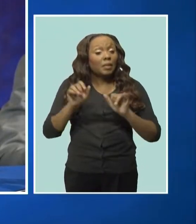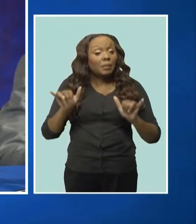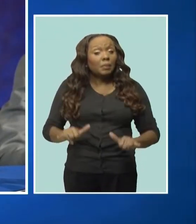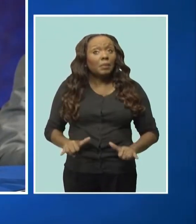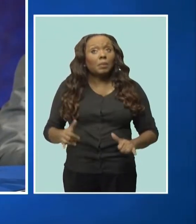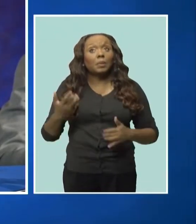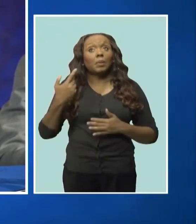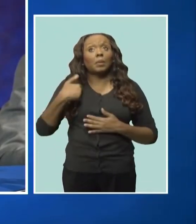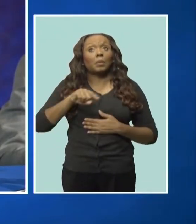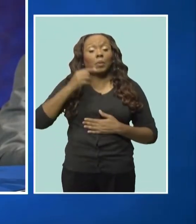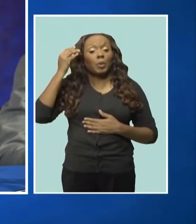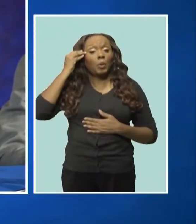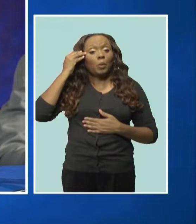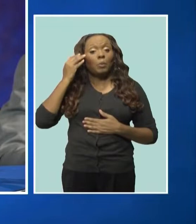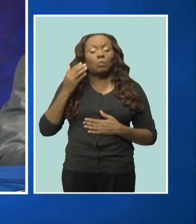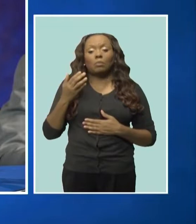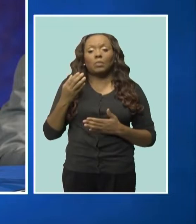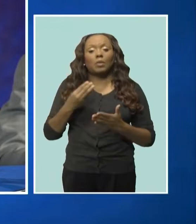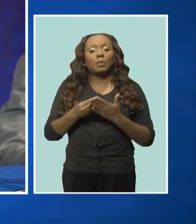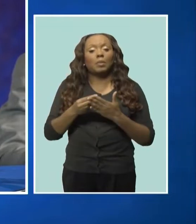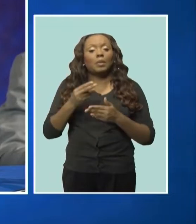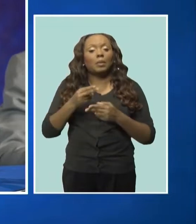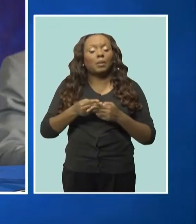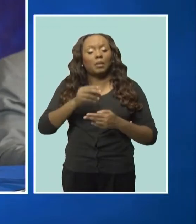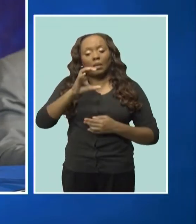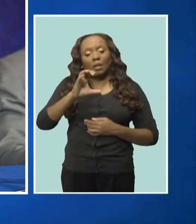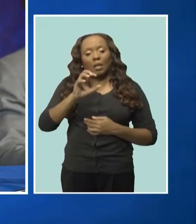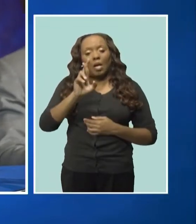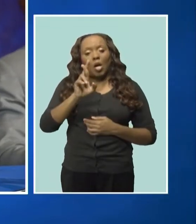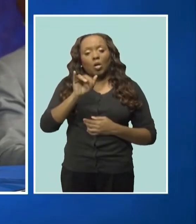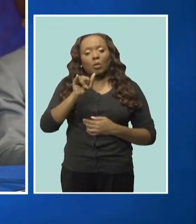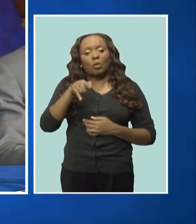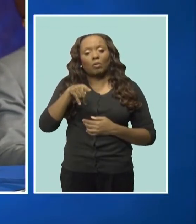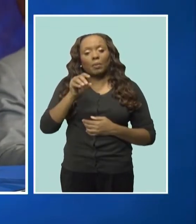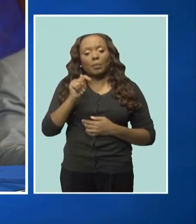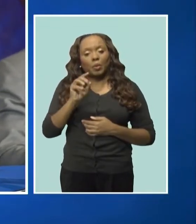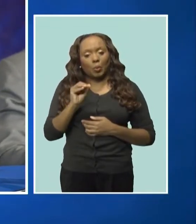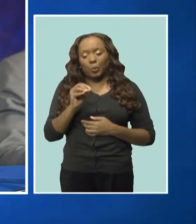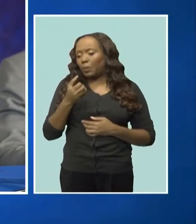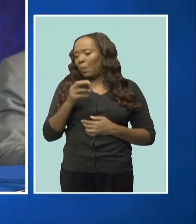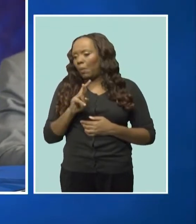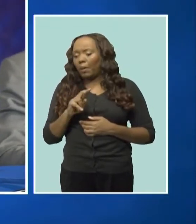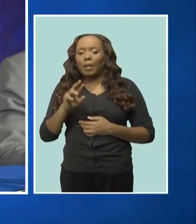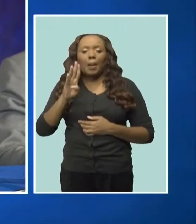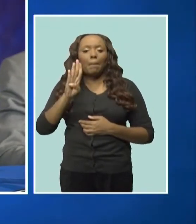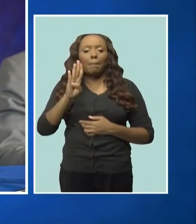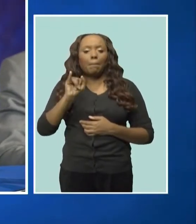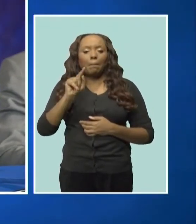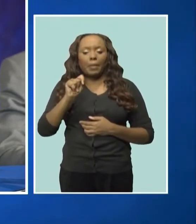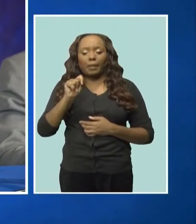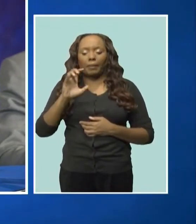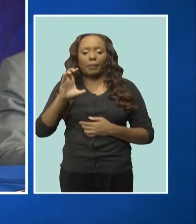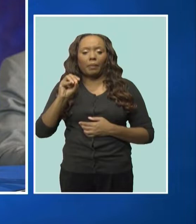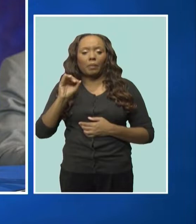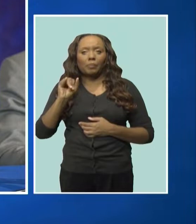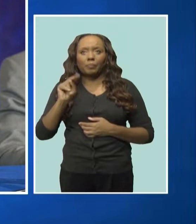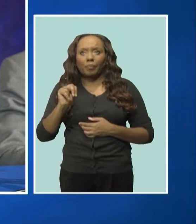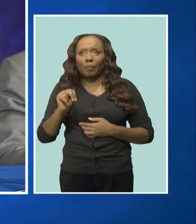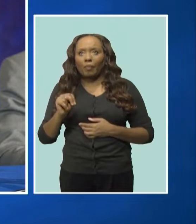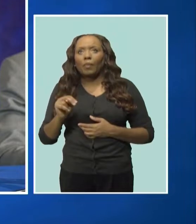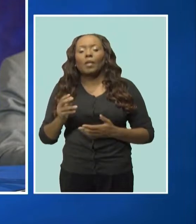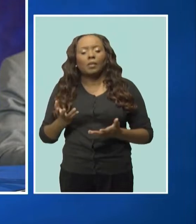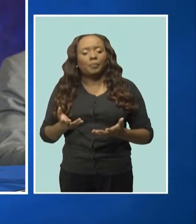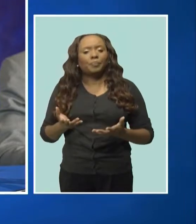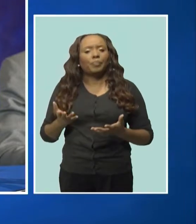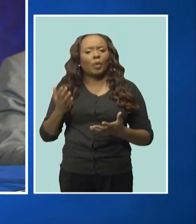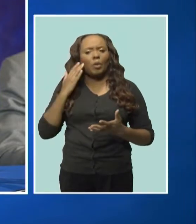because cryptocurrency is the newest fashion and bitcoins and things, doesn't mean that we here have to jump on the bandwagon.